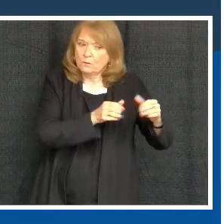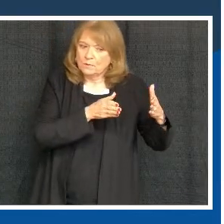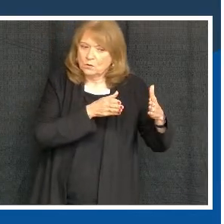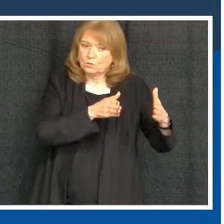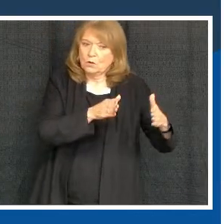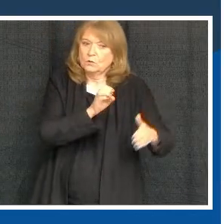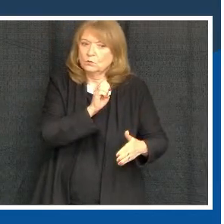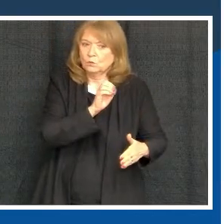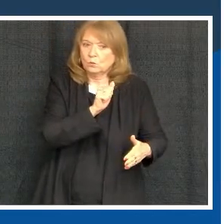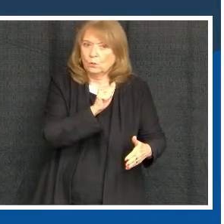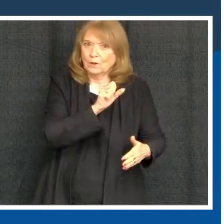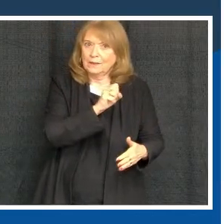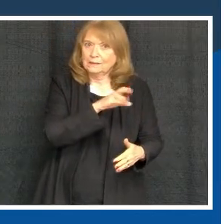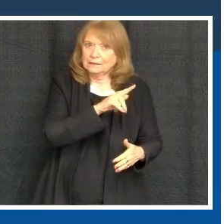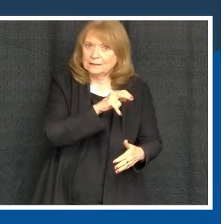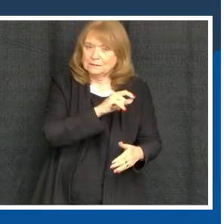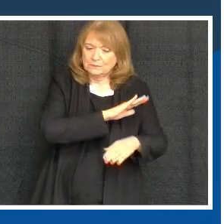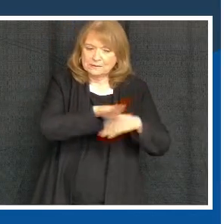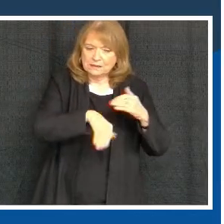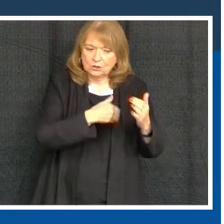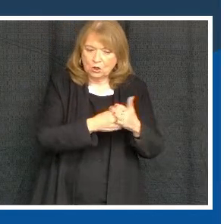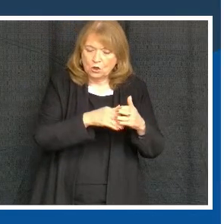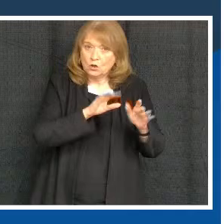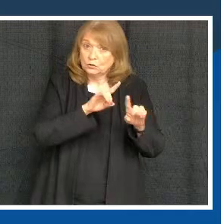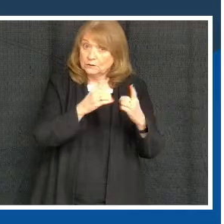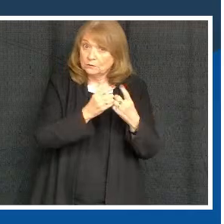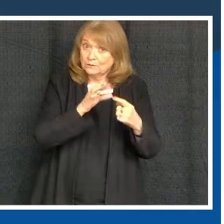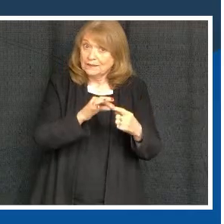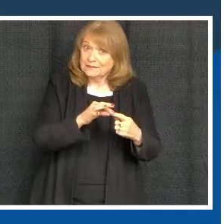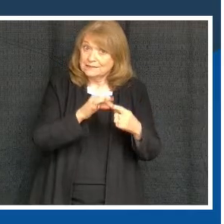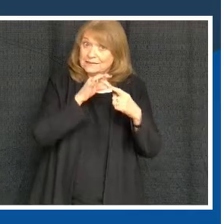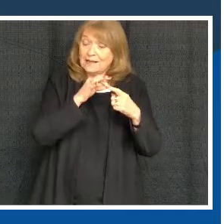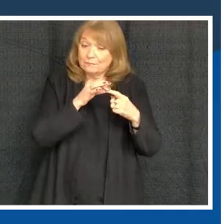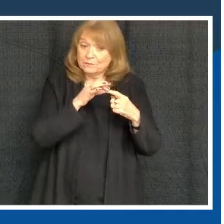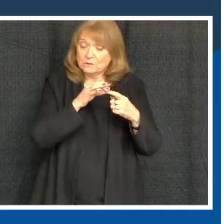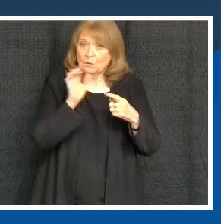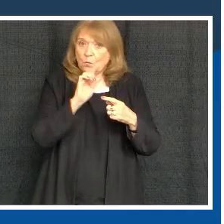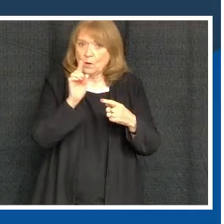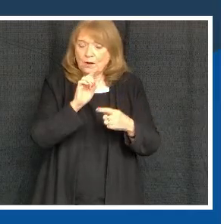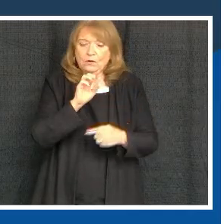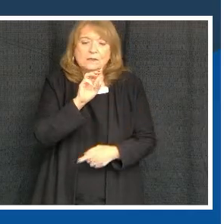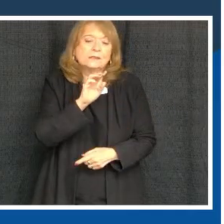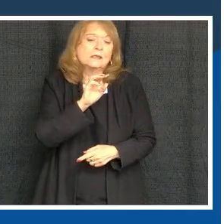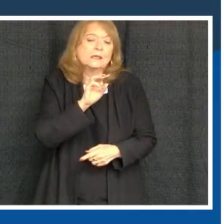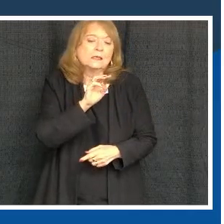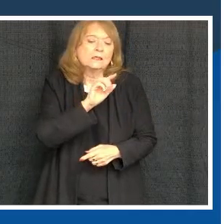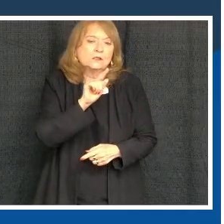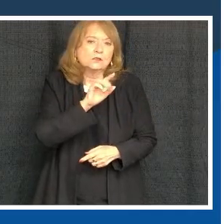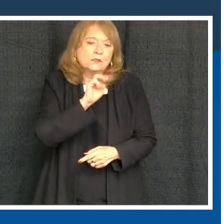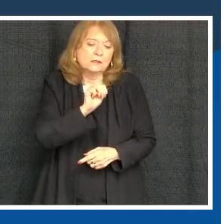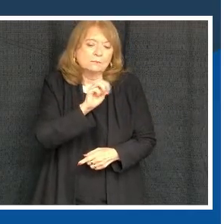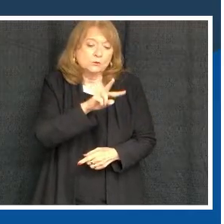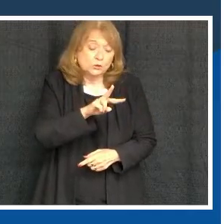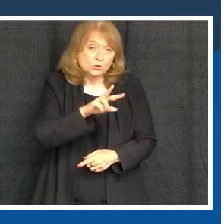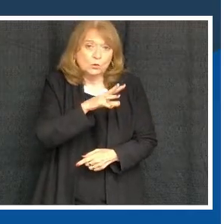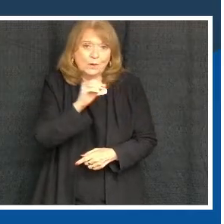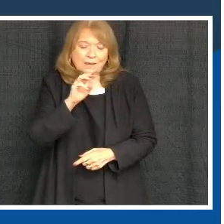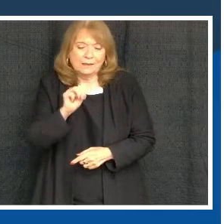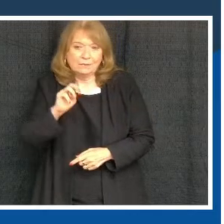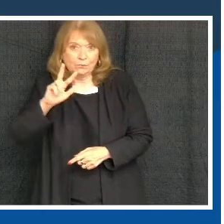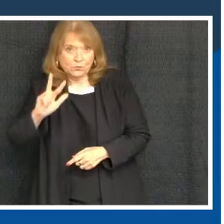easements in all zoning districts with the exception of districts zoned M2 and M3 industrial. The Finance